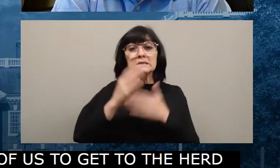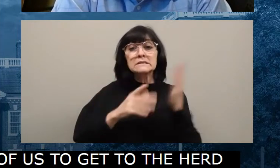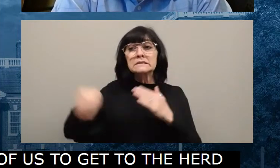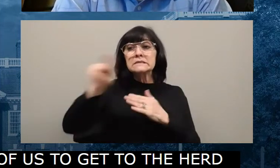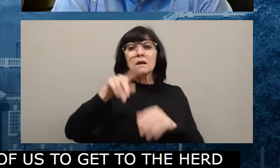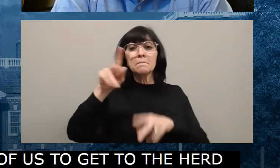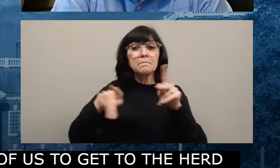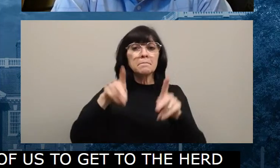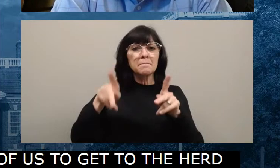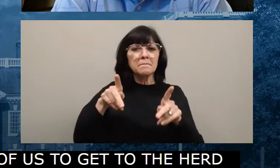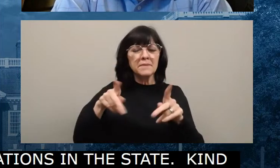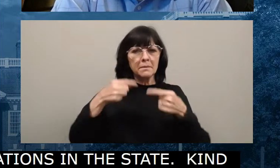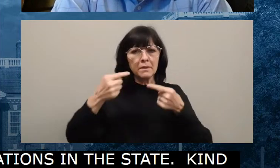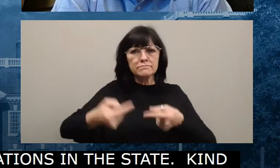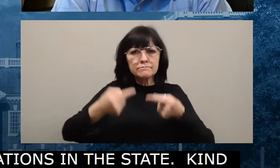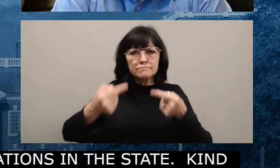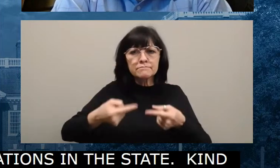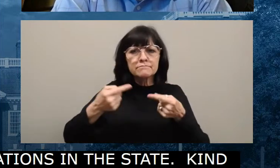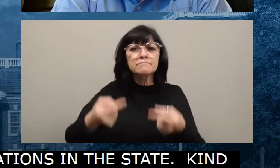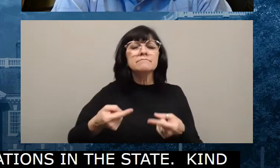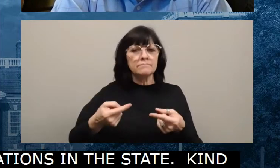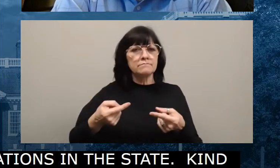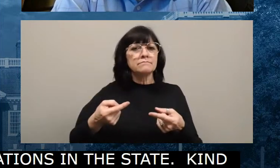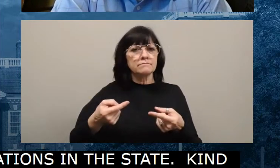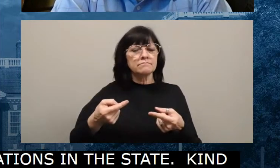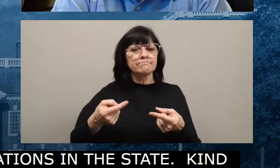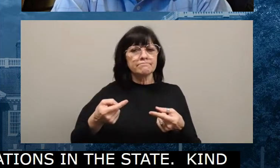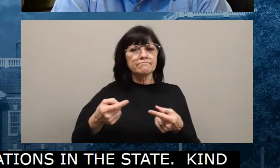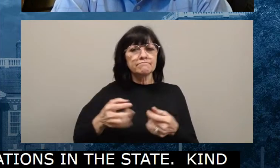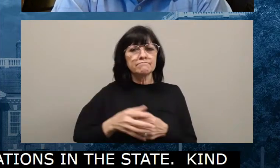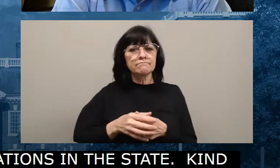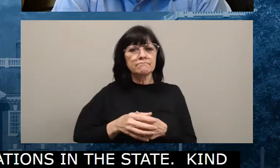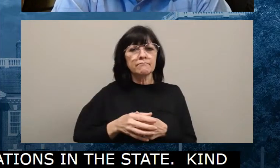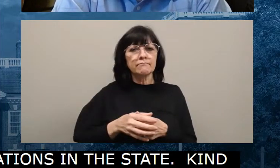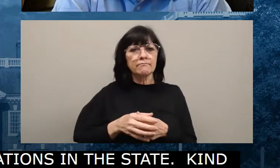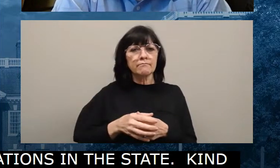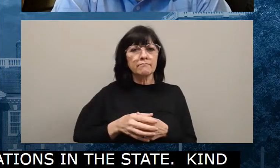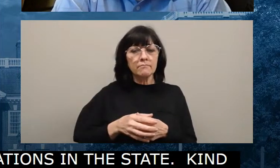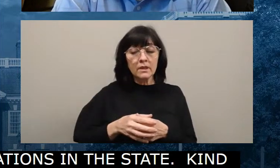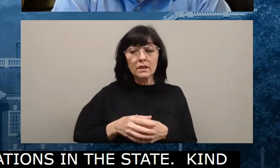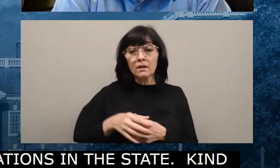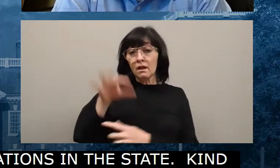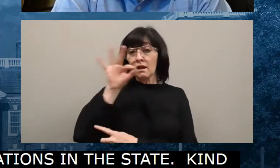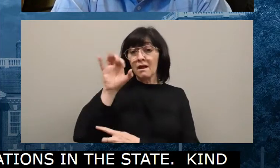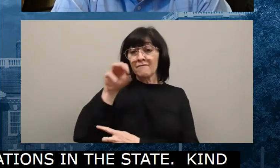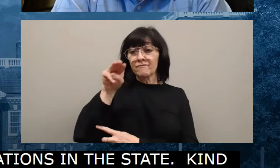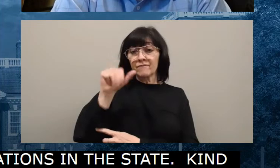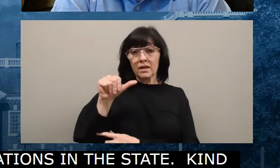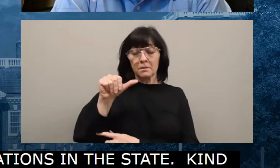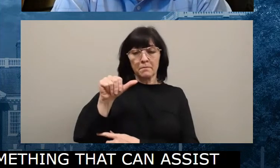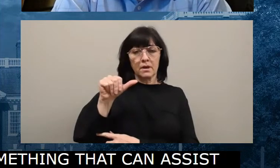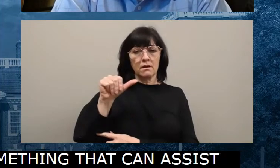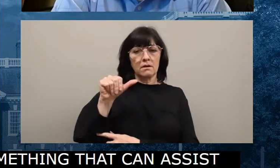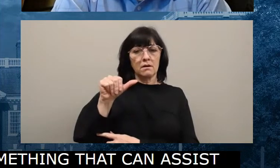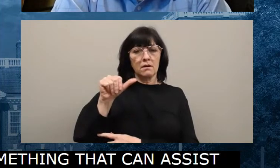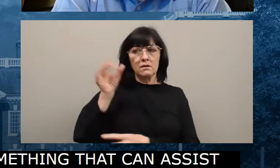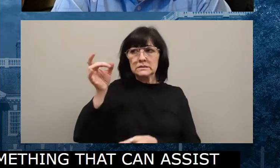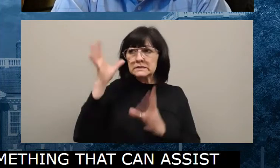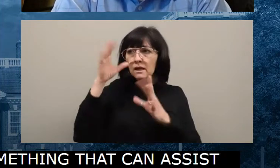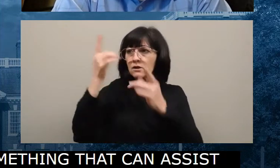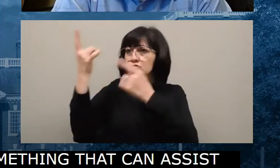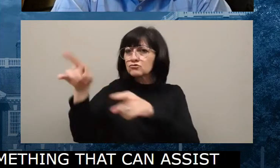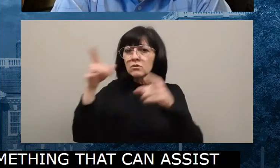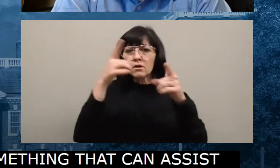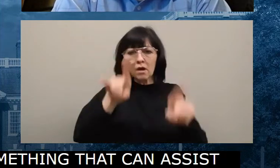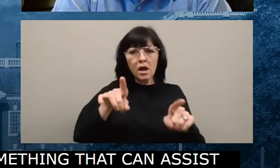time. One of the benefits that the Federal Emergency Management Agency rolls out after disasters that